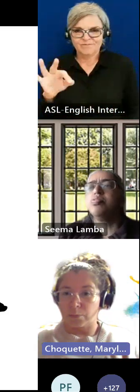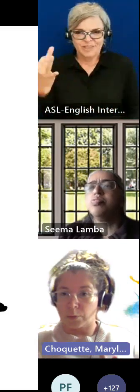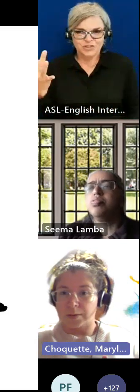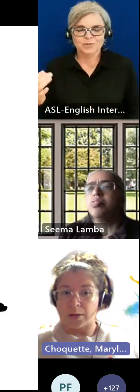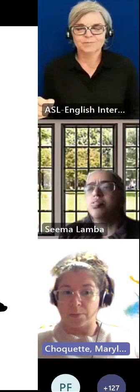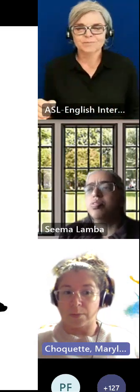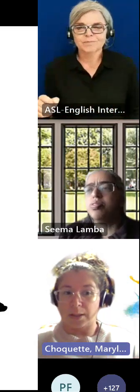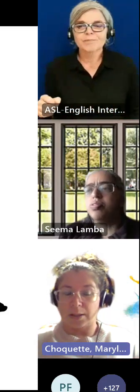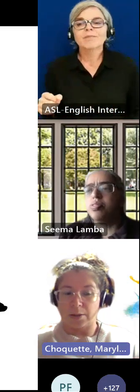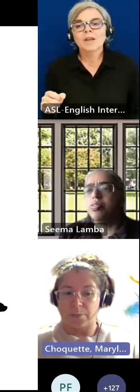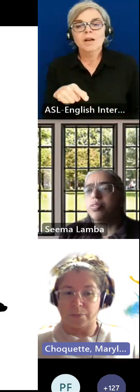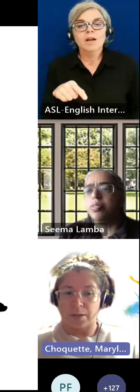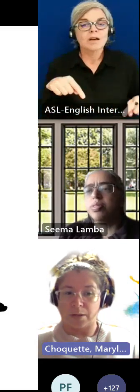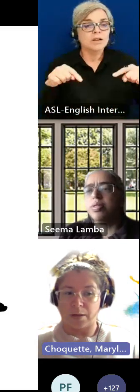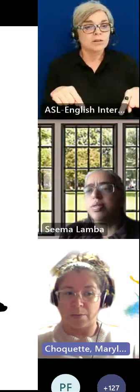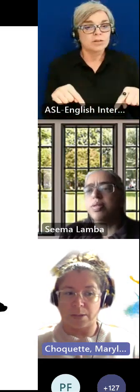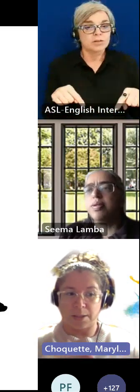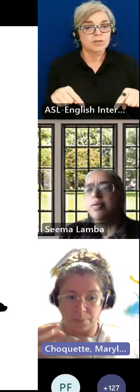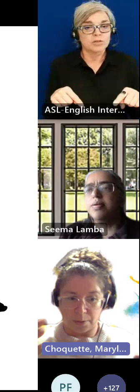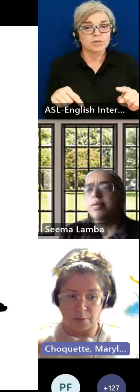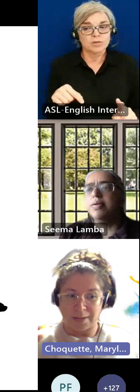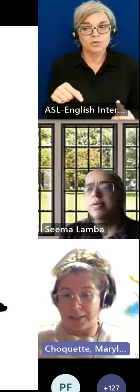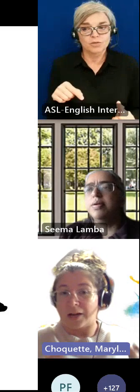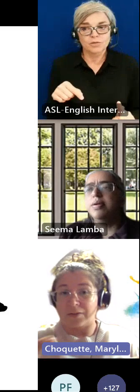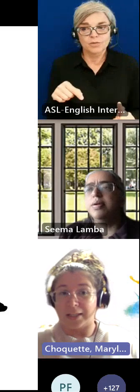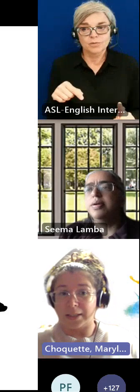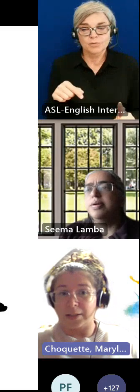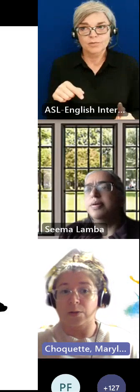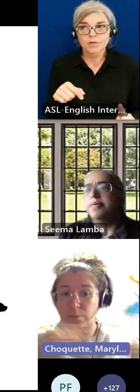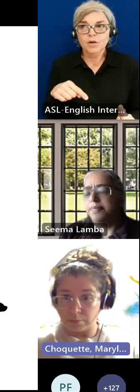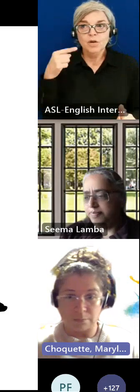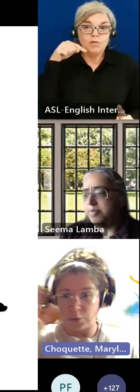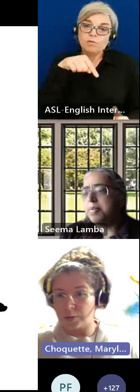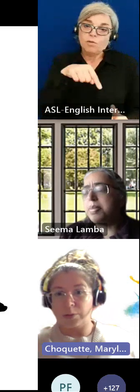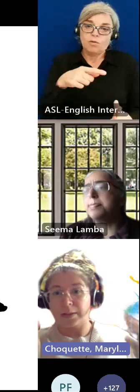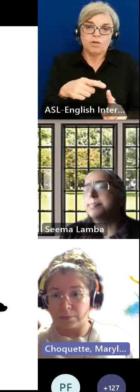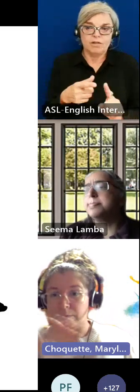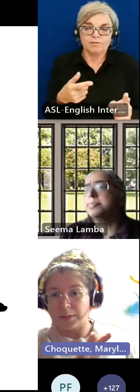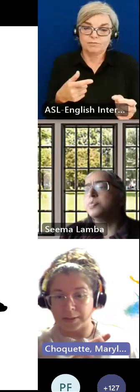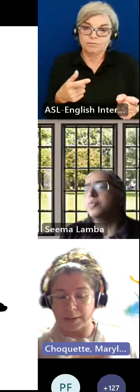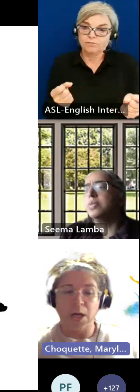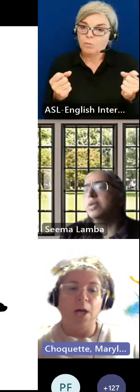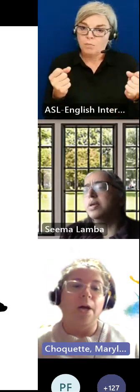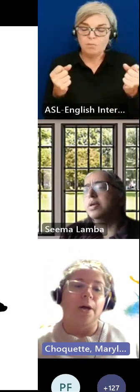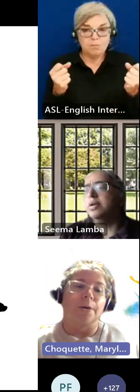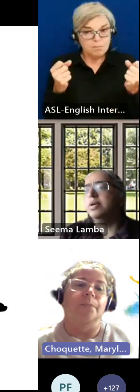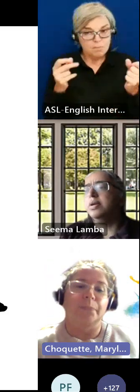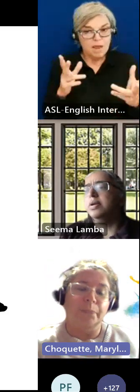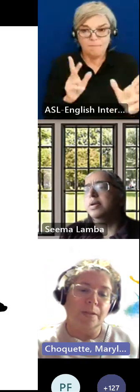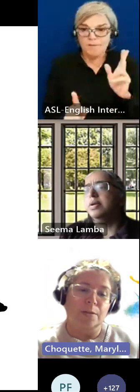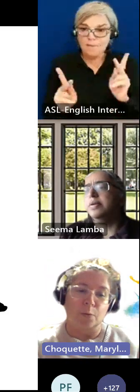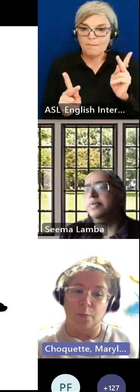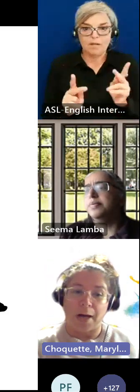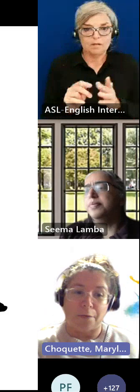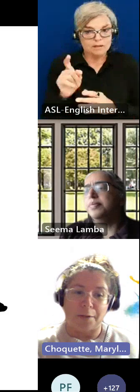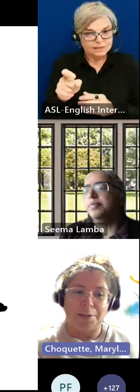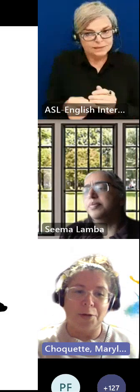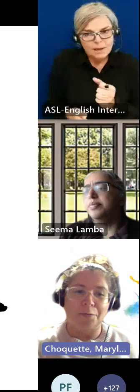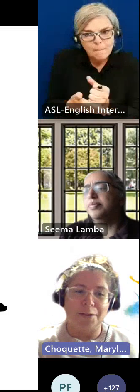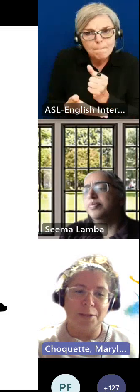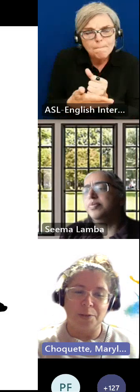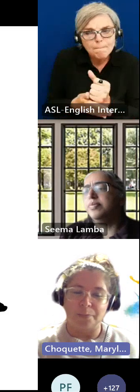it just rose how many people have that need. So tout ça pour dire, this is it. So